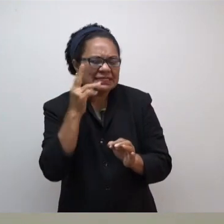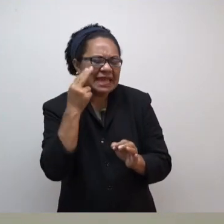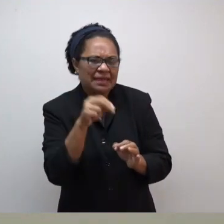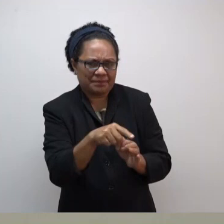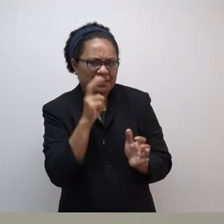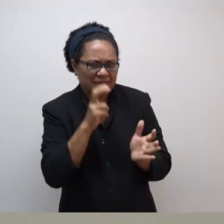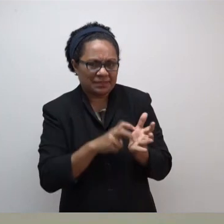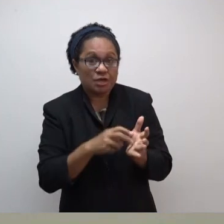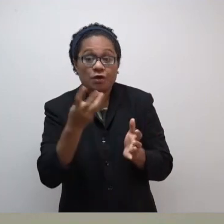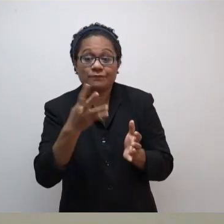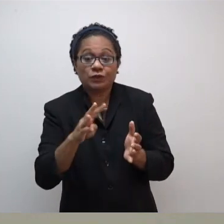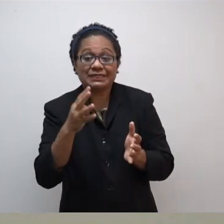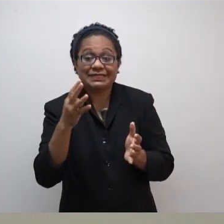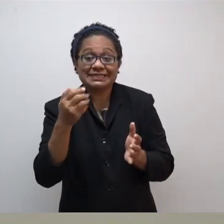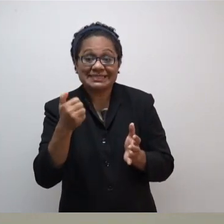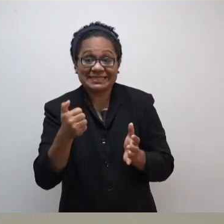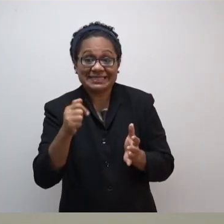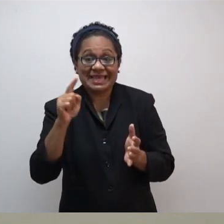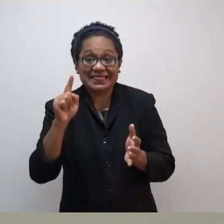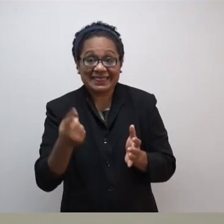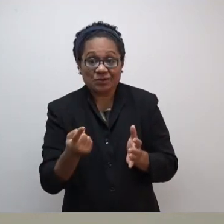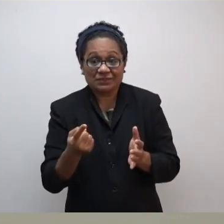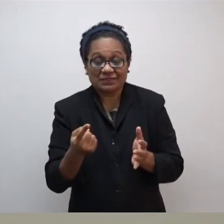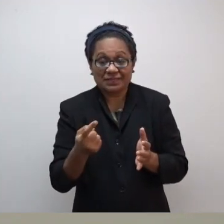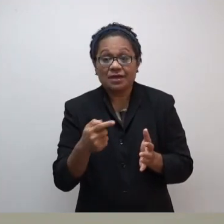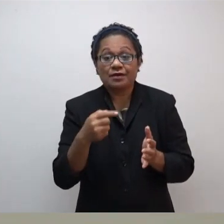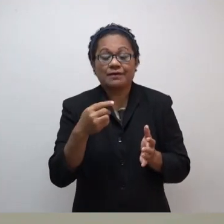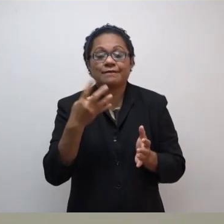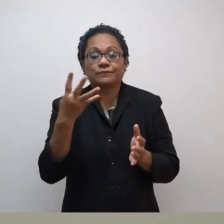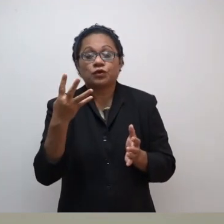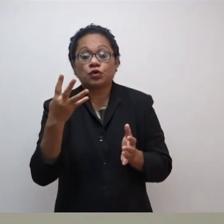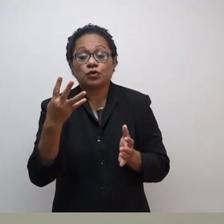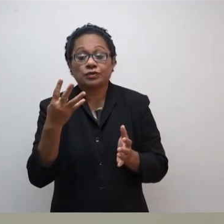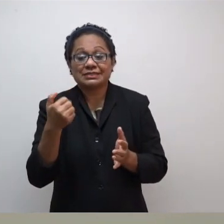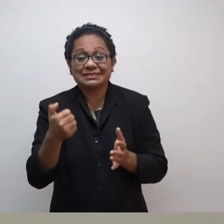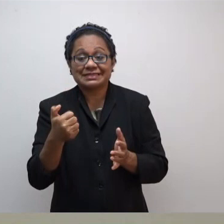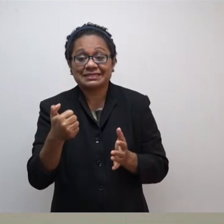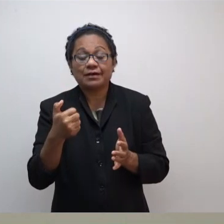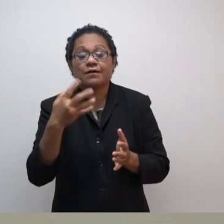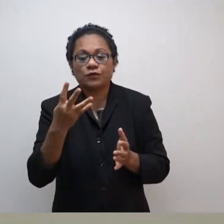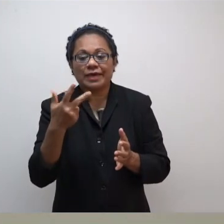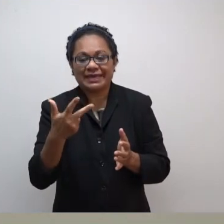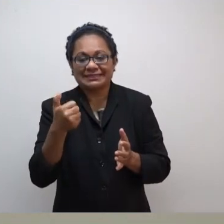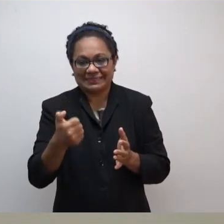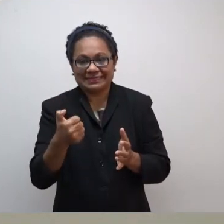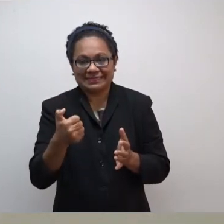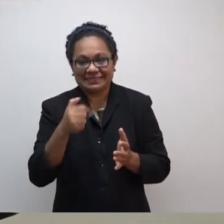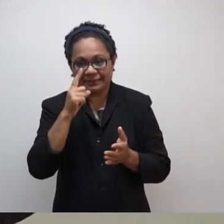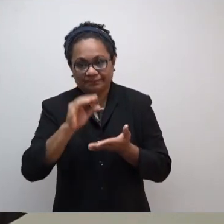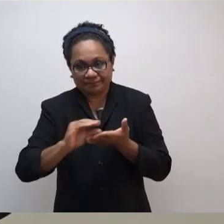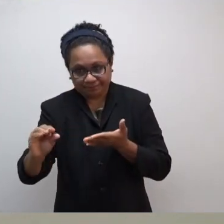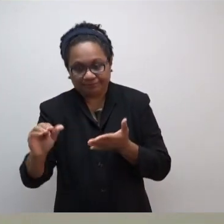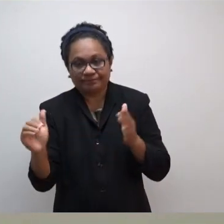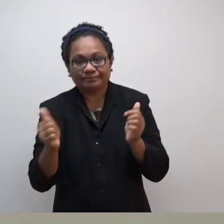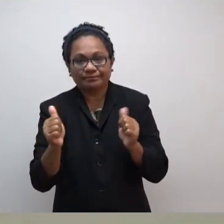paid. The others, the verification process is still taking place. We found that these anomalies, apart from the syncing